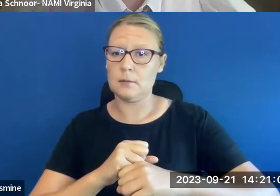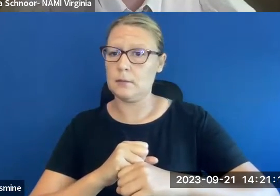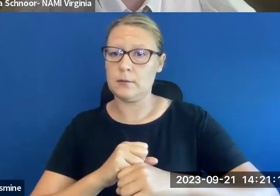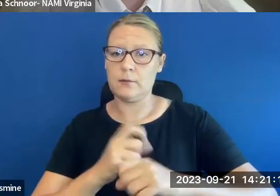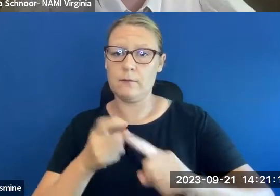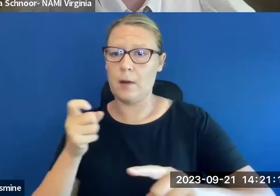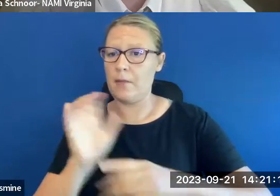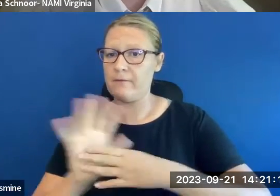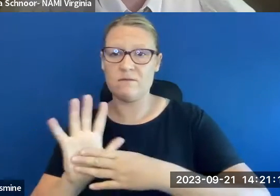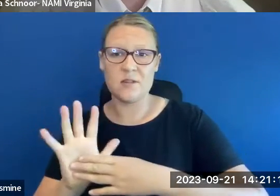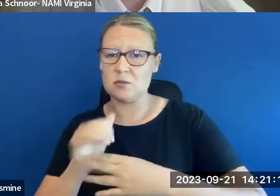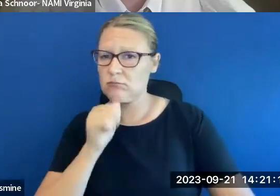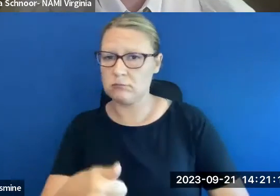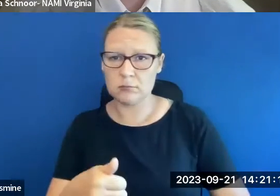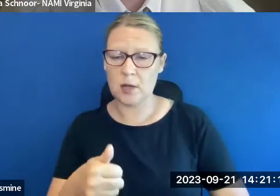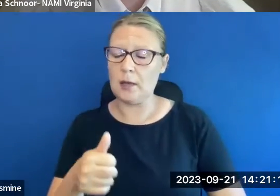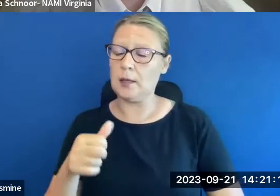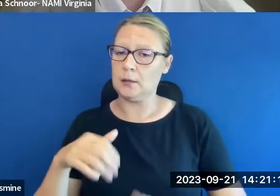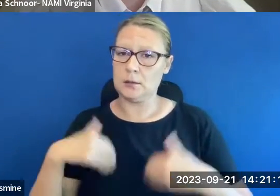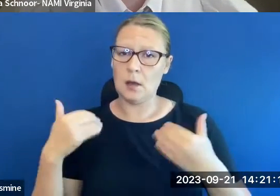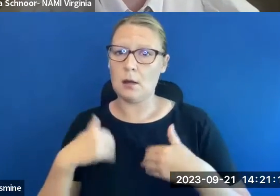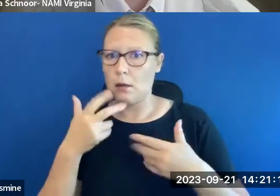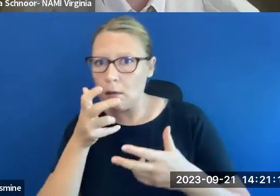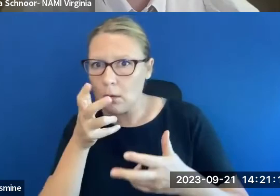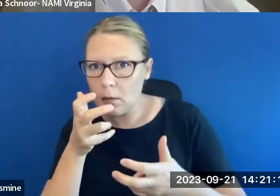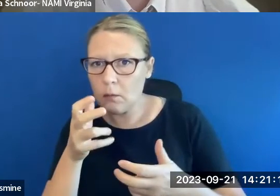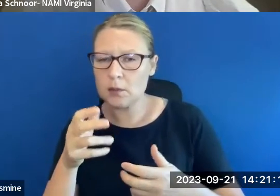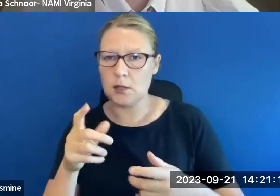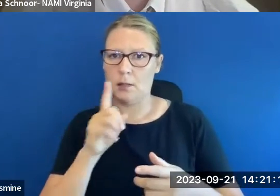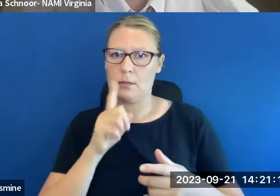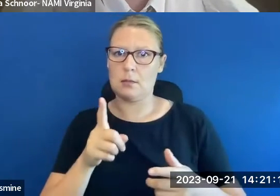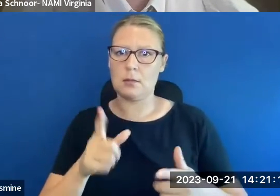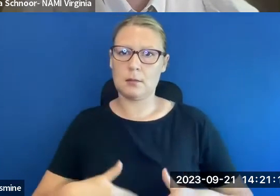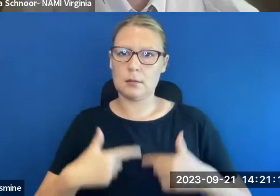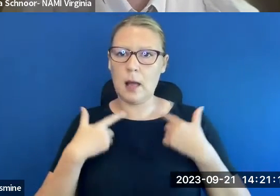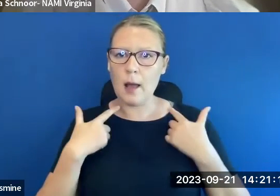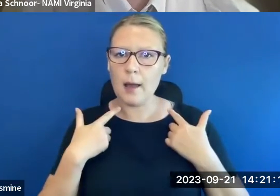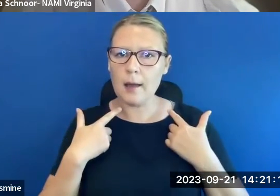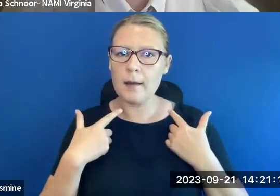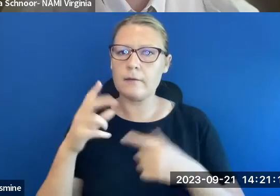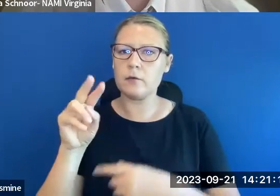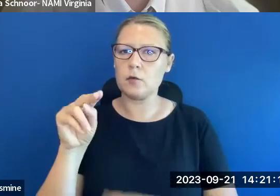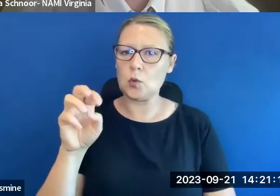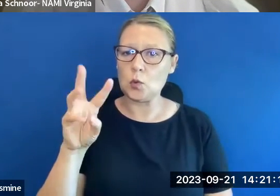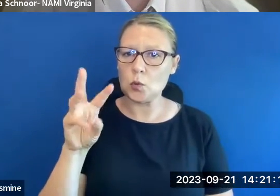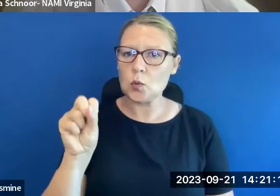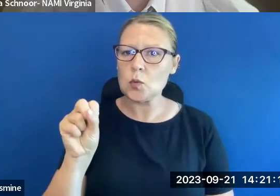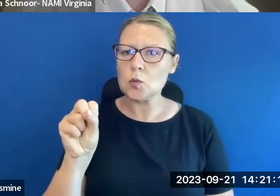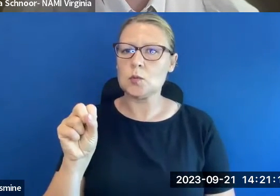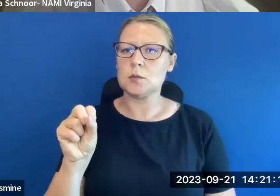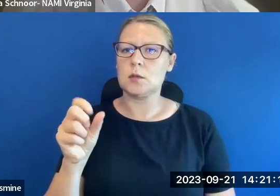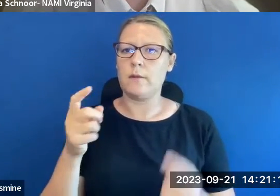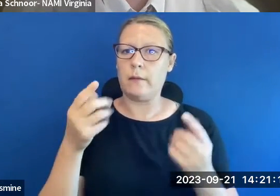occurring. They're communicating, live, like right in the moment of everything happening. So I feel